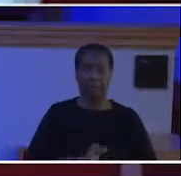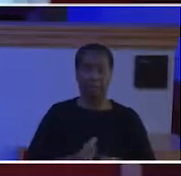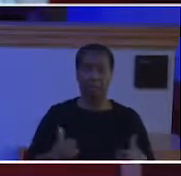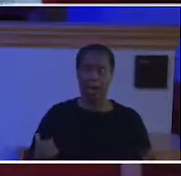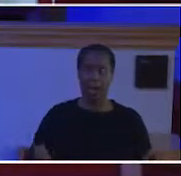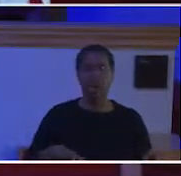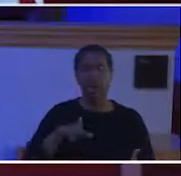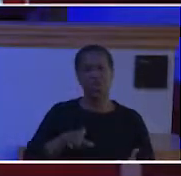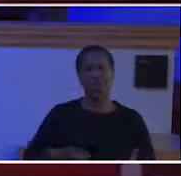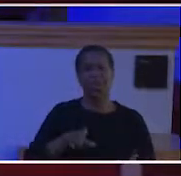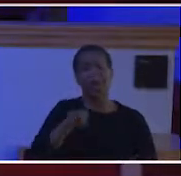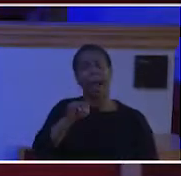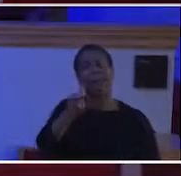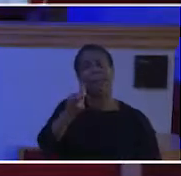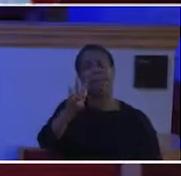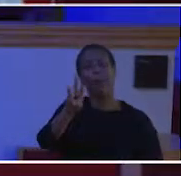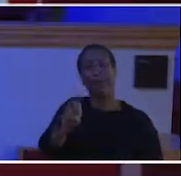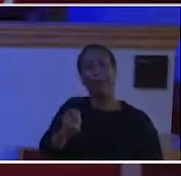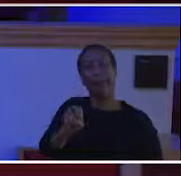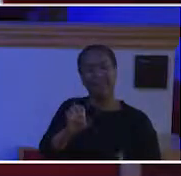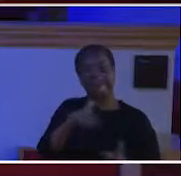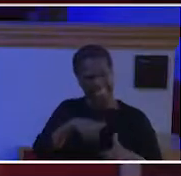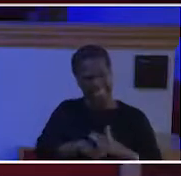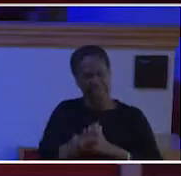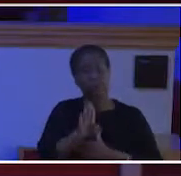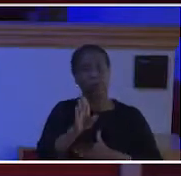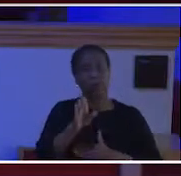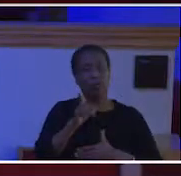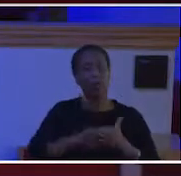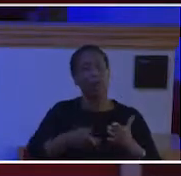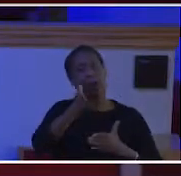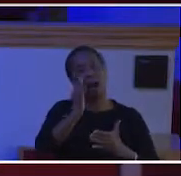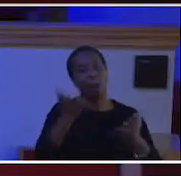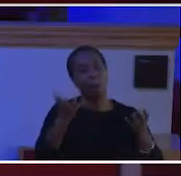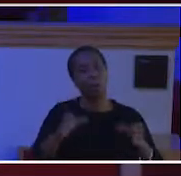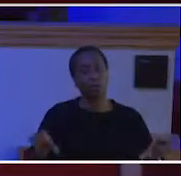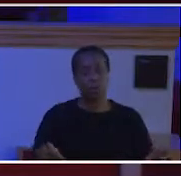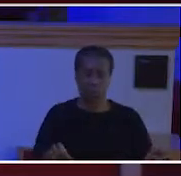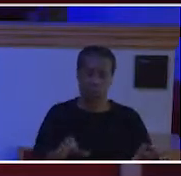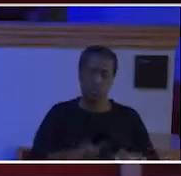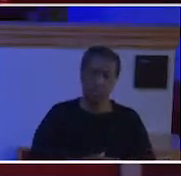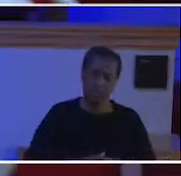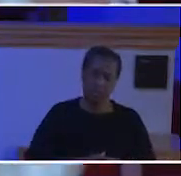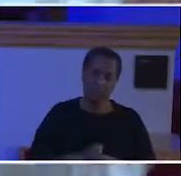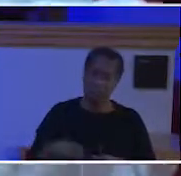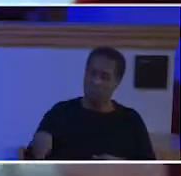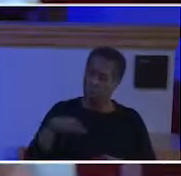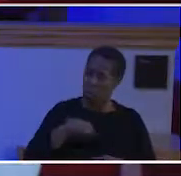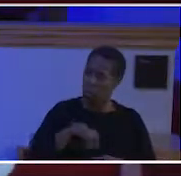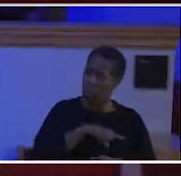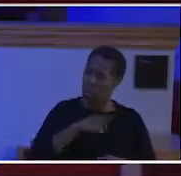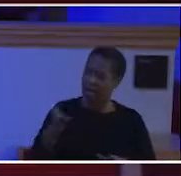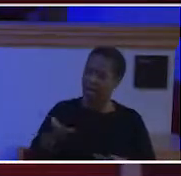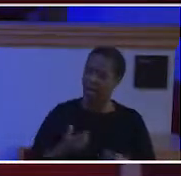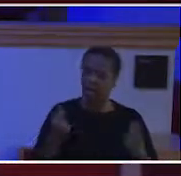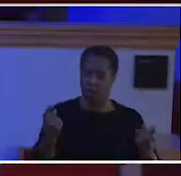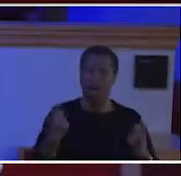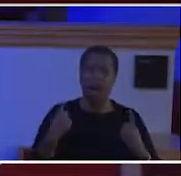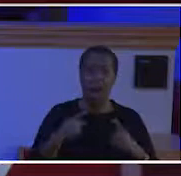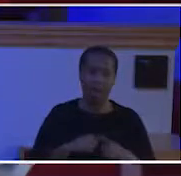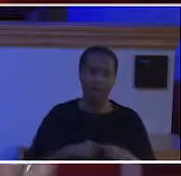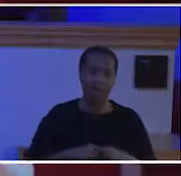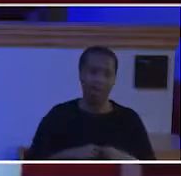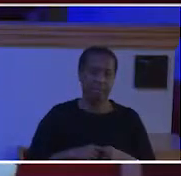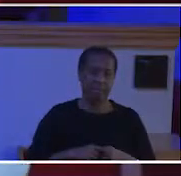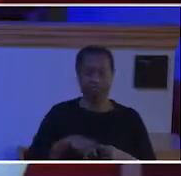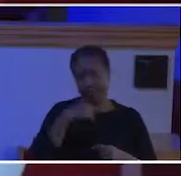need a midwife to give birth to what God wants to do, then we invite you to come. State